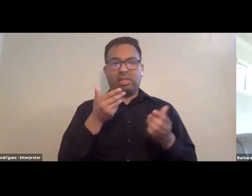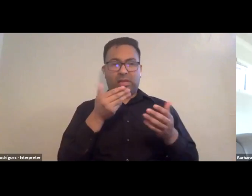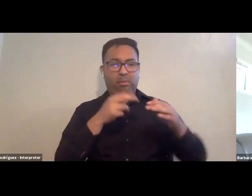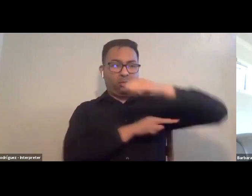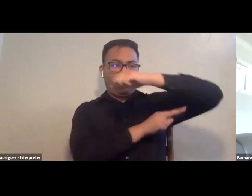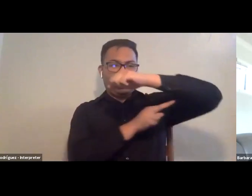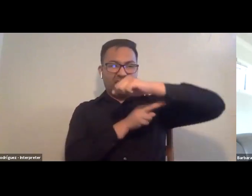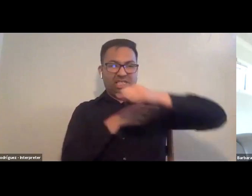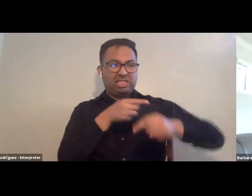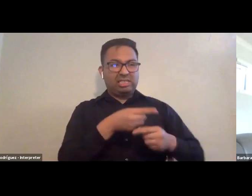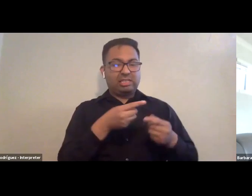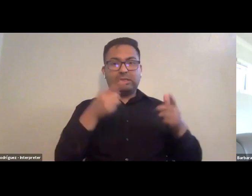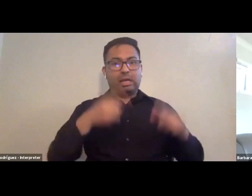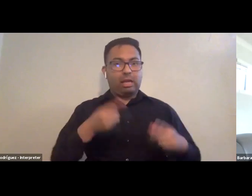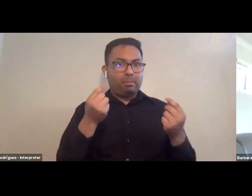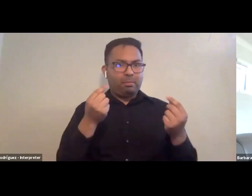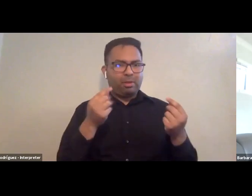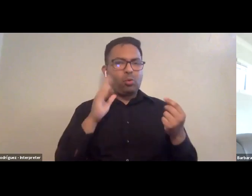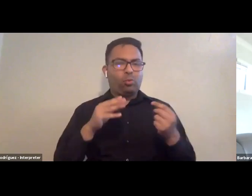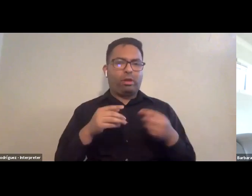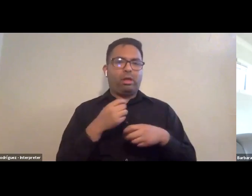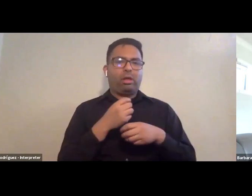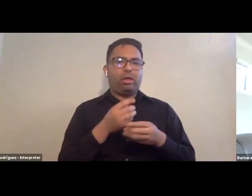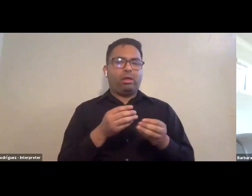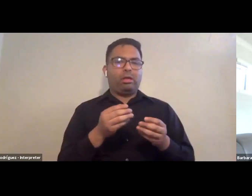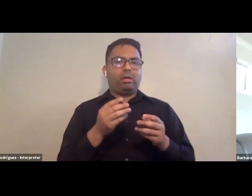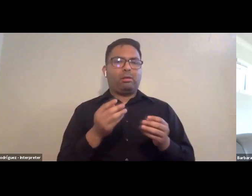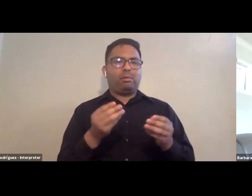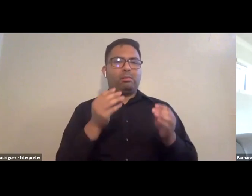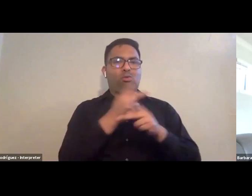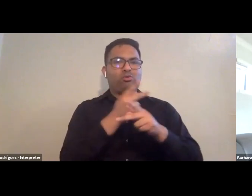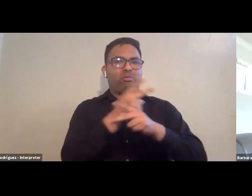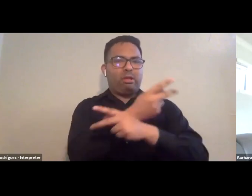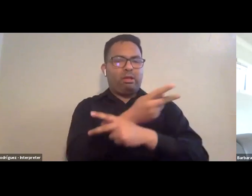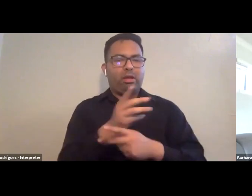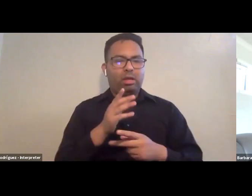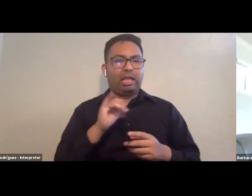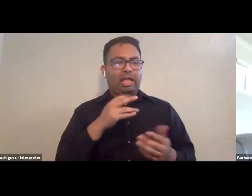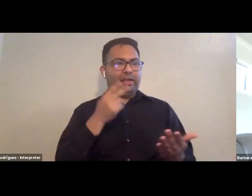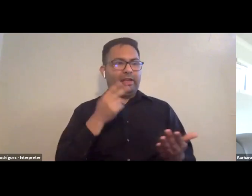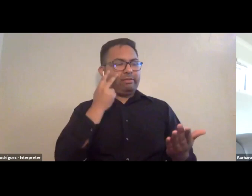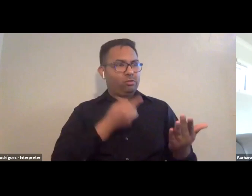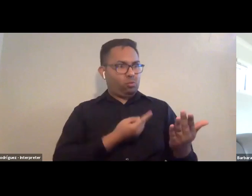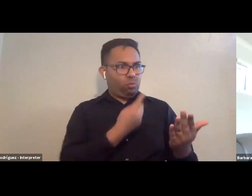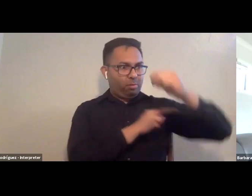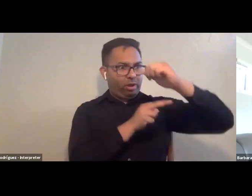they multiply. When you walk across one, another appears, unquote.